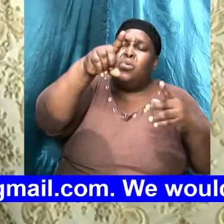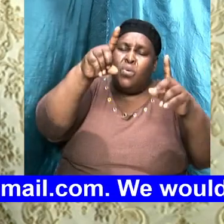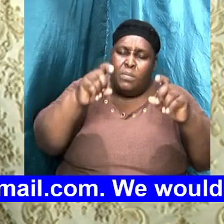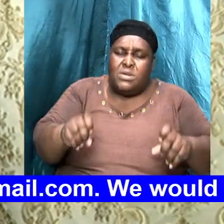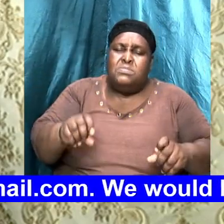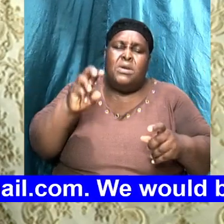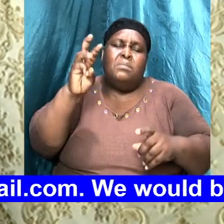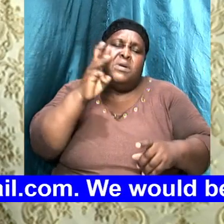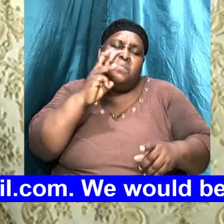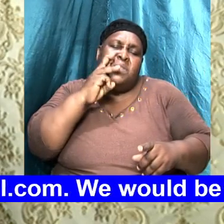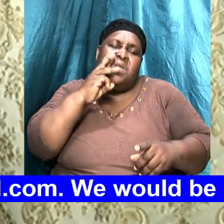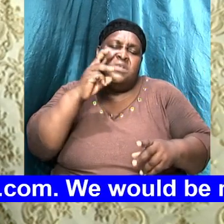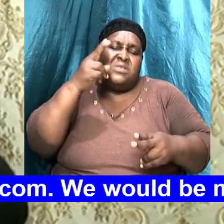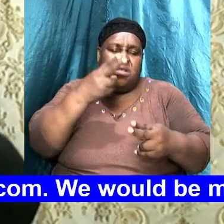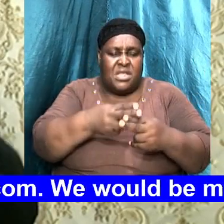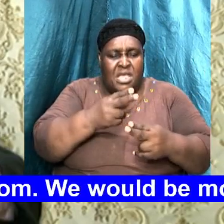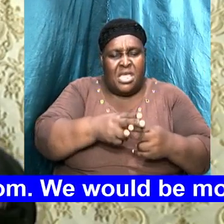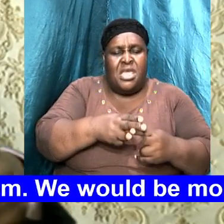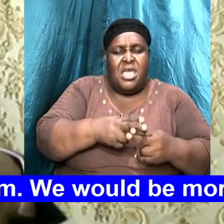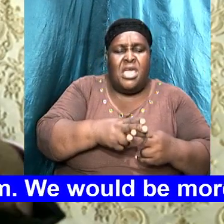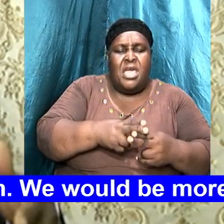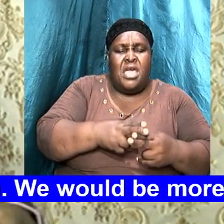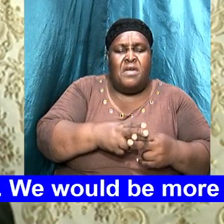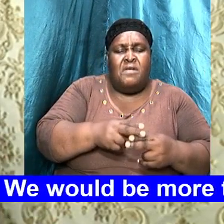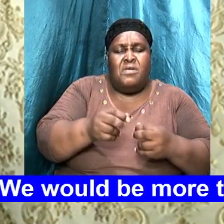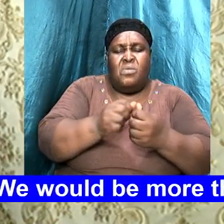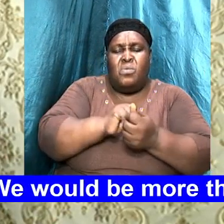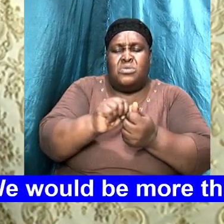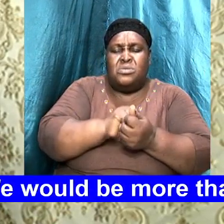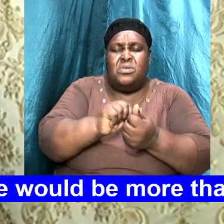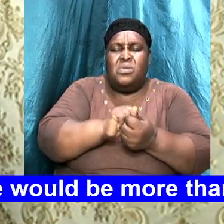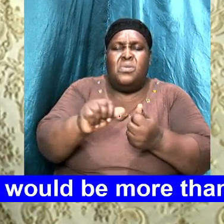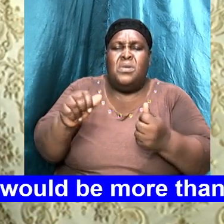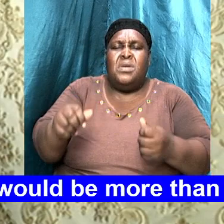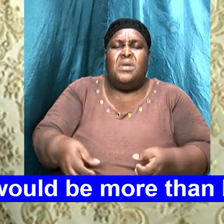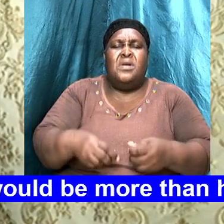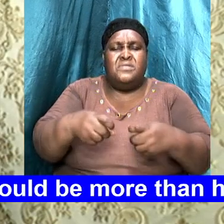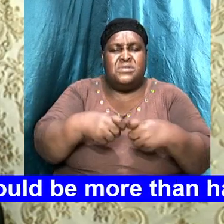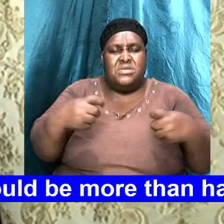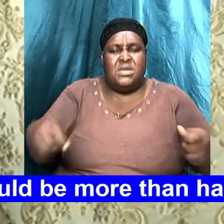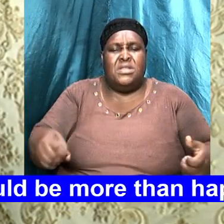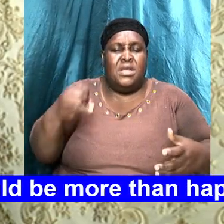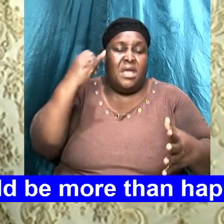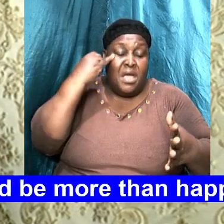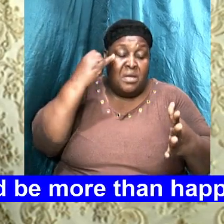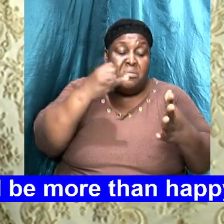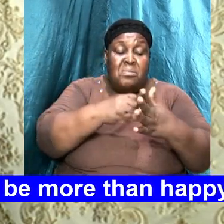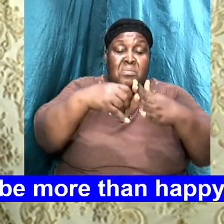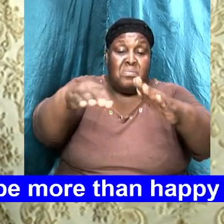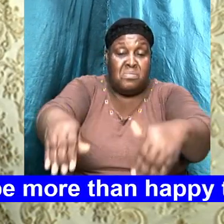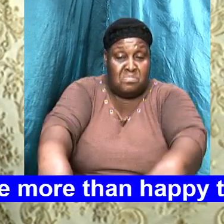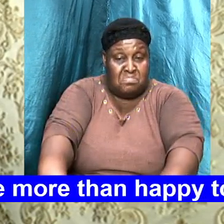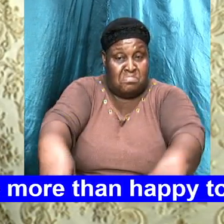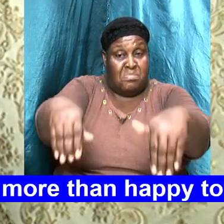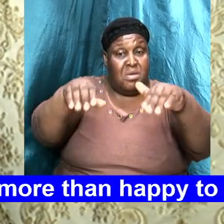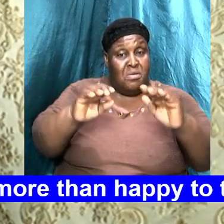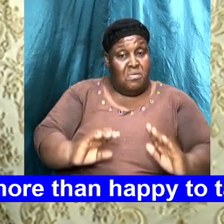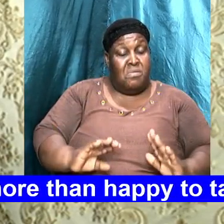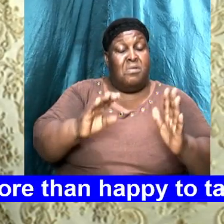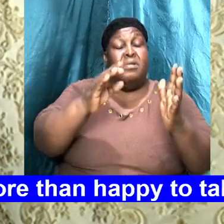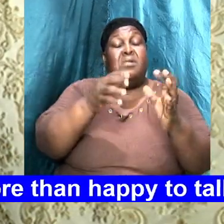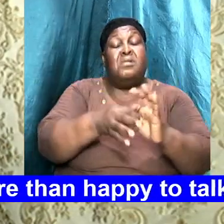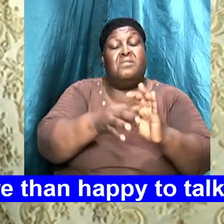name of Jesus Christ for the remission of your sins, identifying you with the burial of Jesus Christ